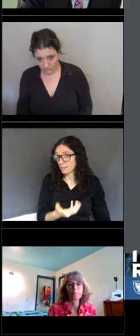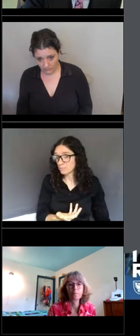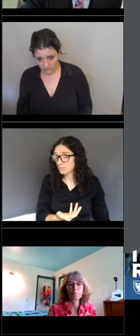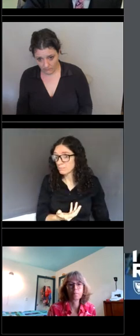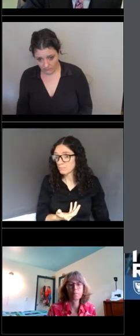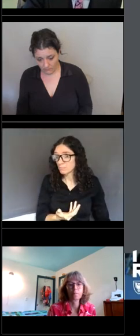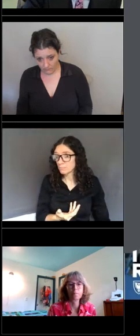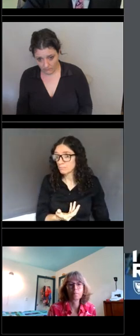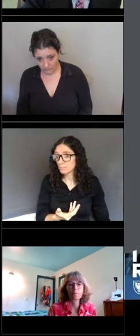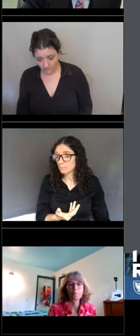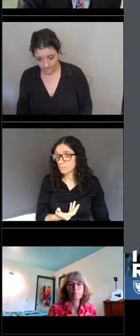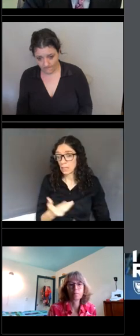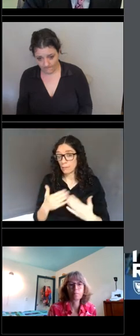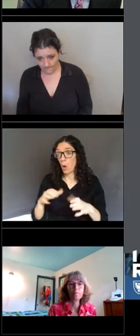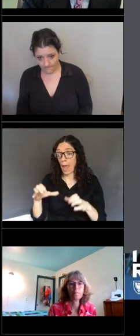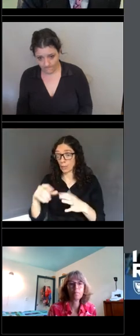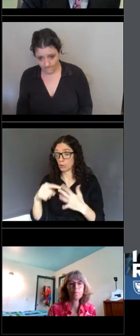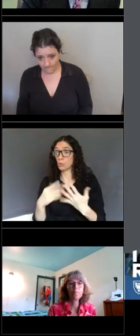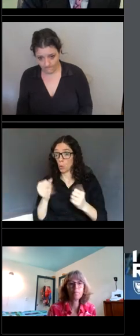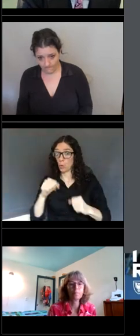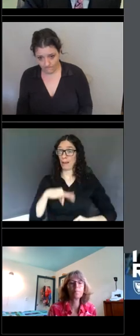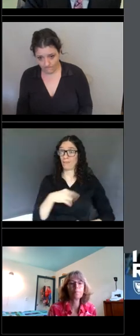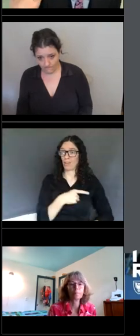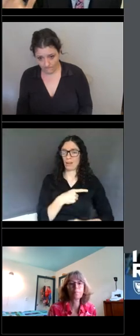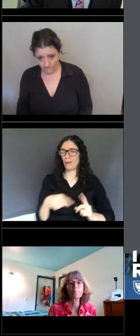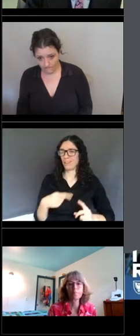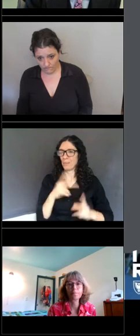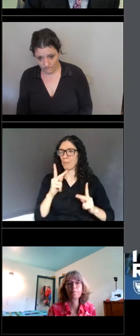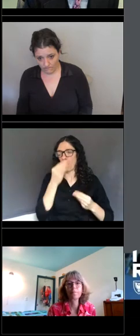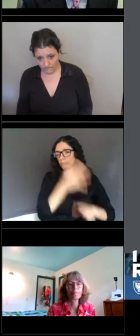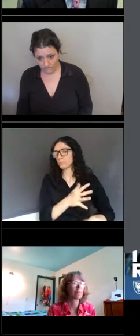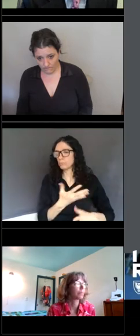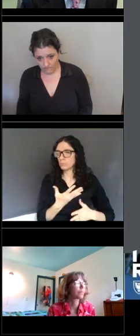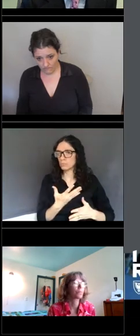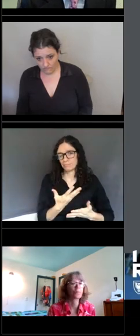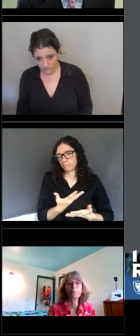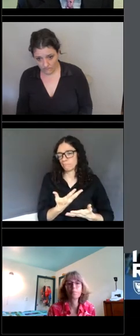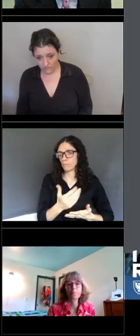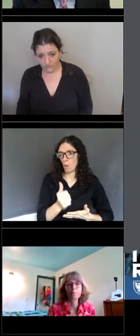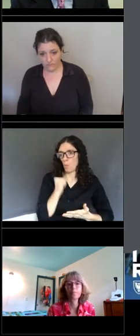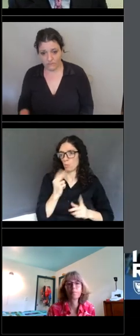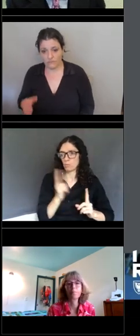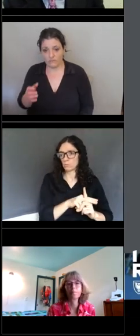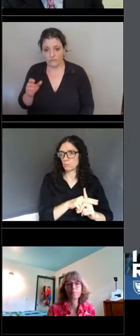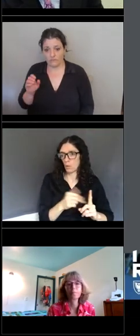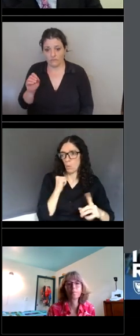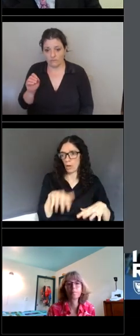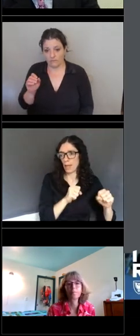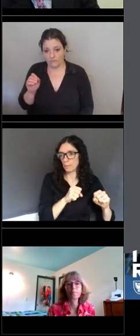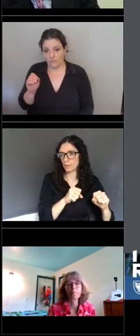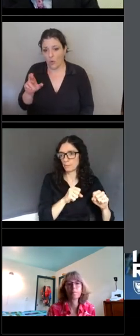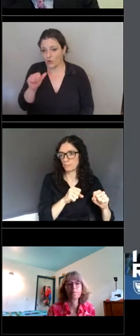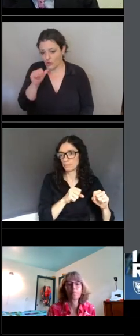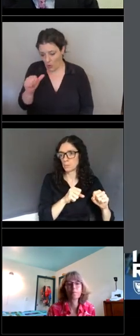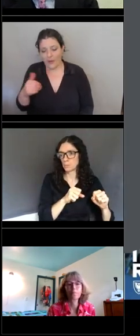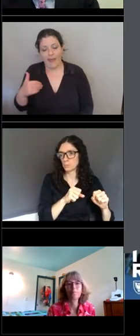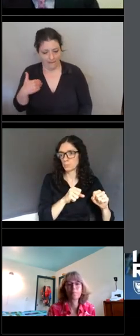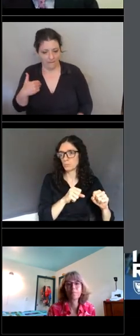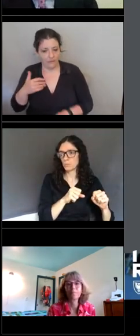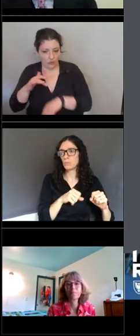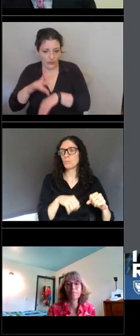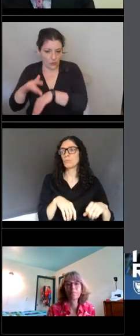actions will be slightly limited. So not in my scope, but encourage anybody who's on the call that wants to dive into that